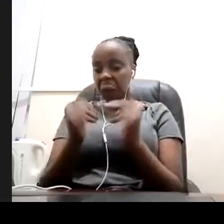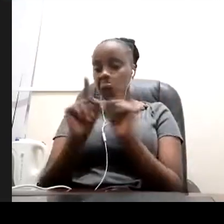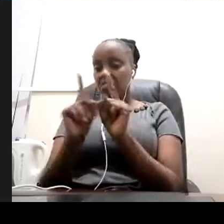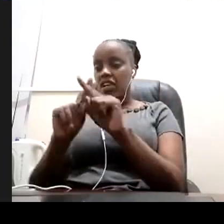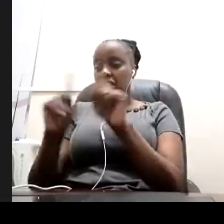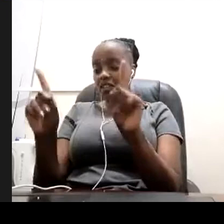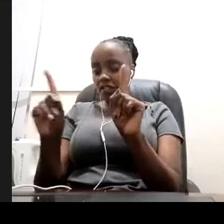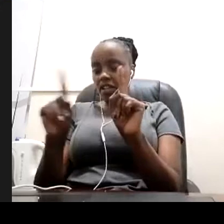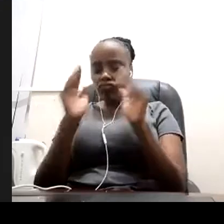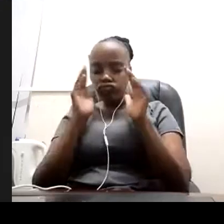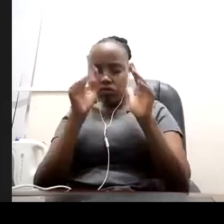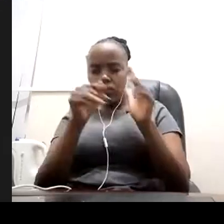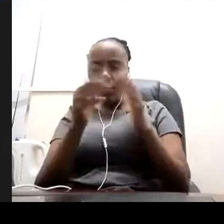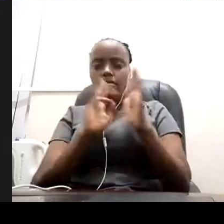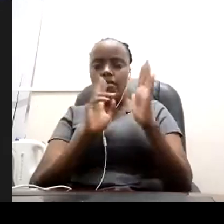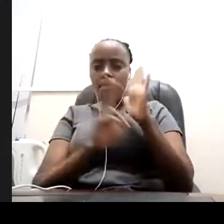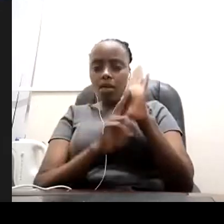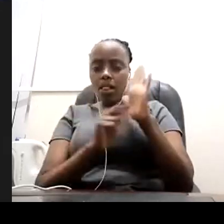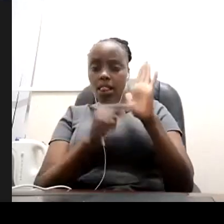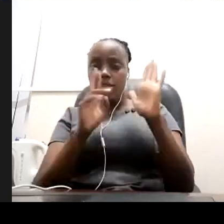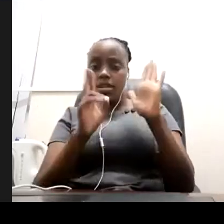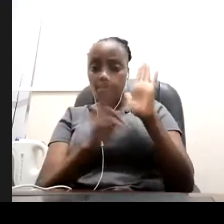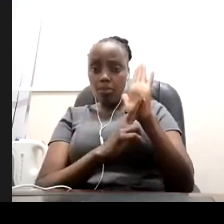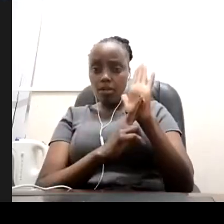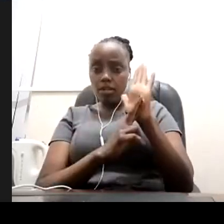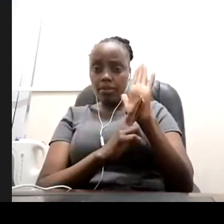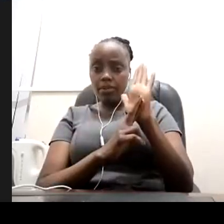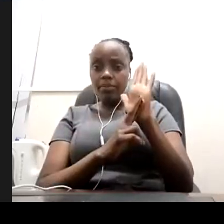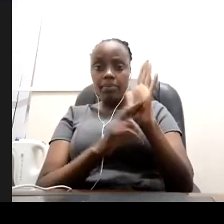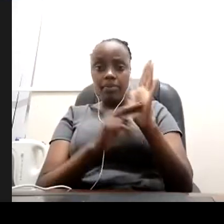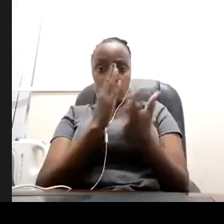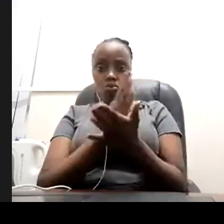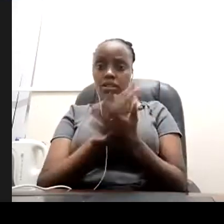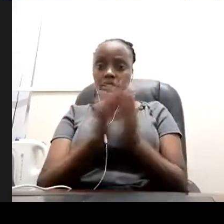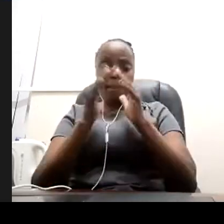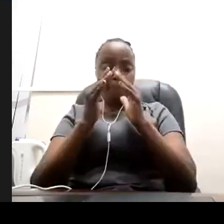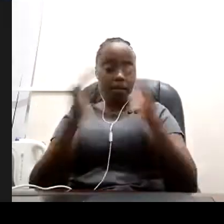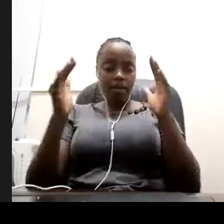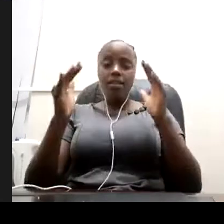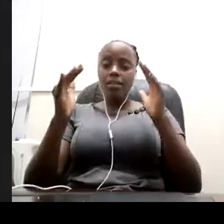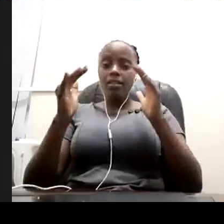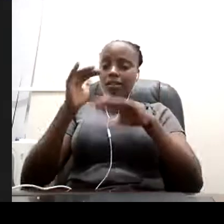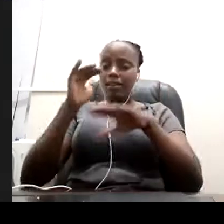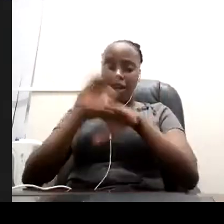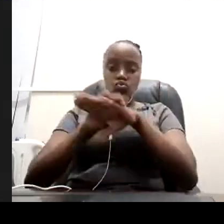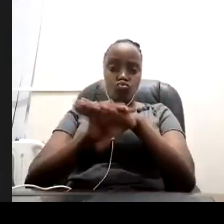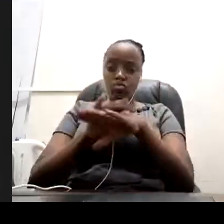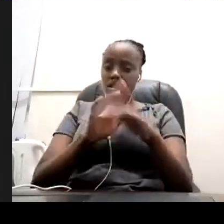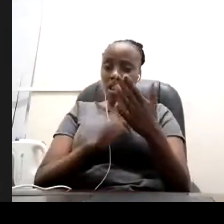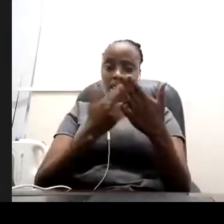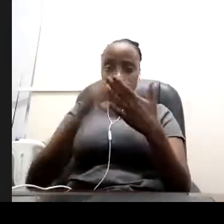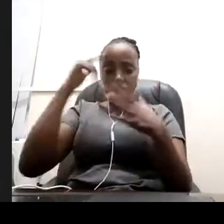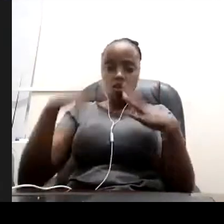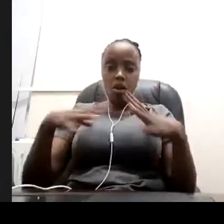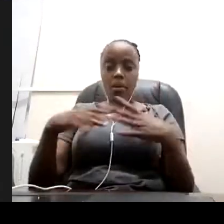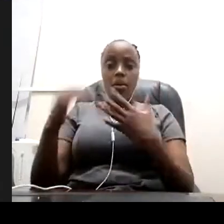of this report, because we think that this report is indeed a great resource for WBU members. So expect more